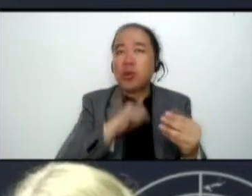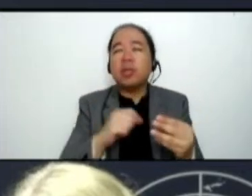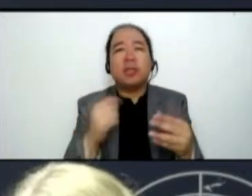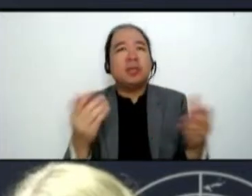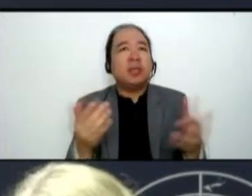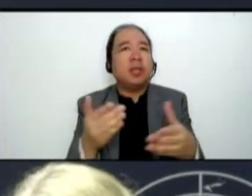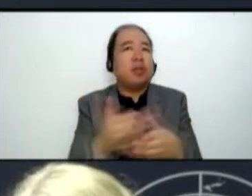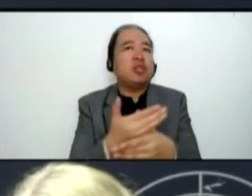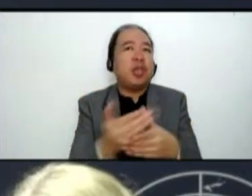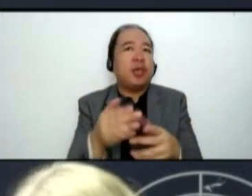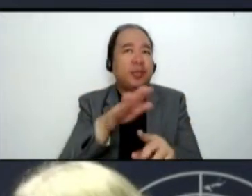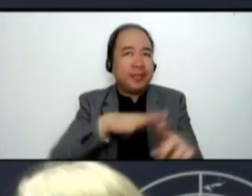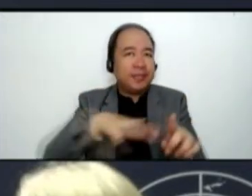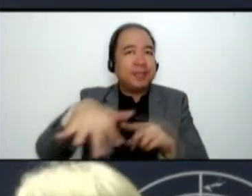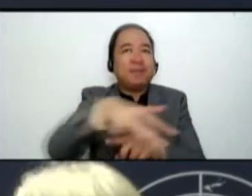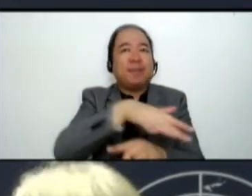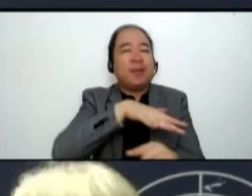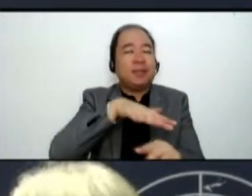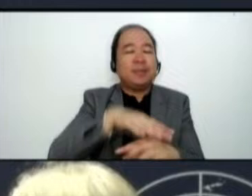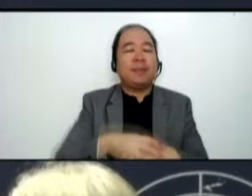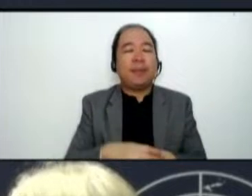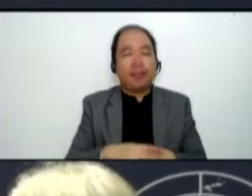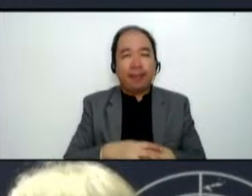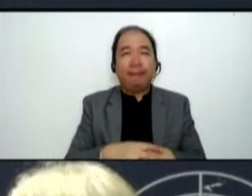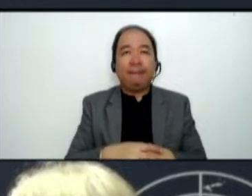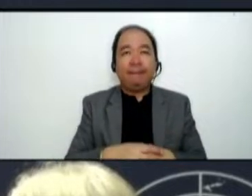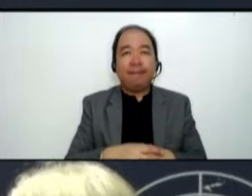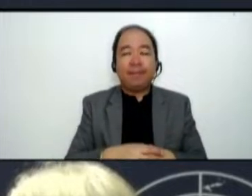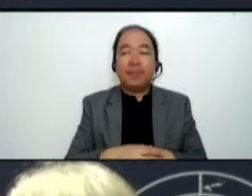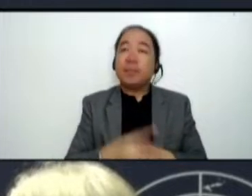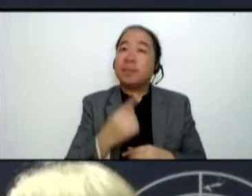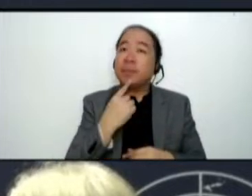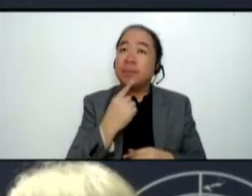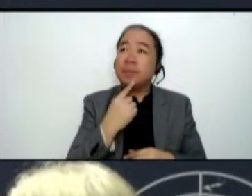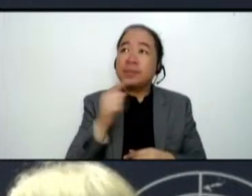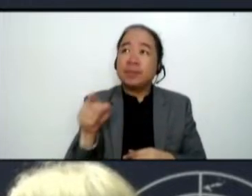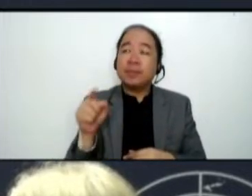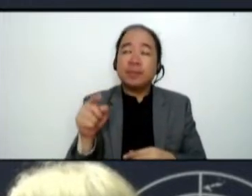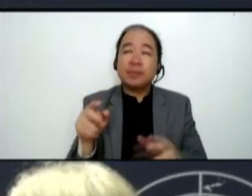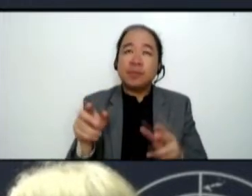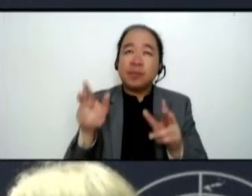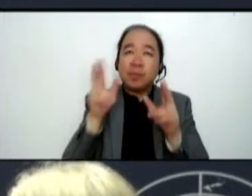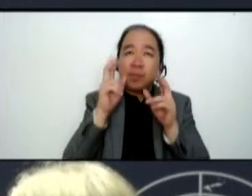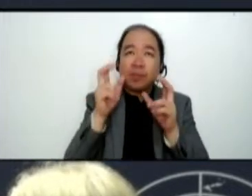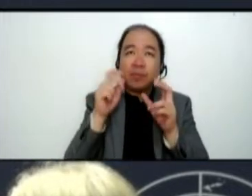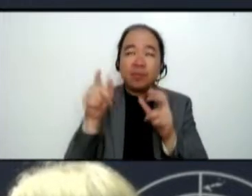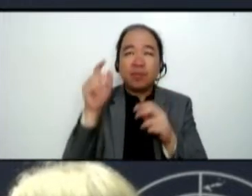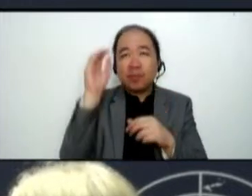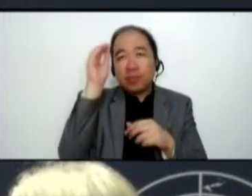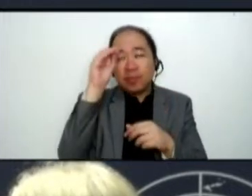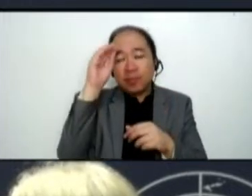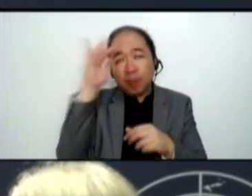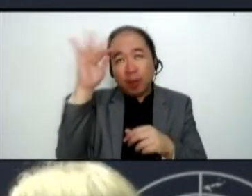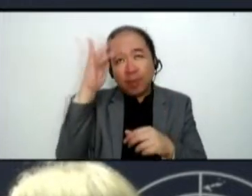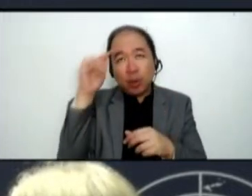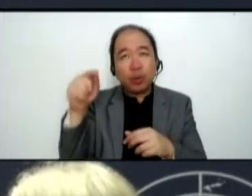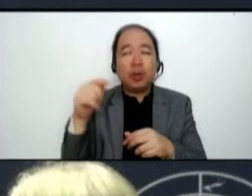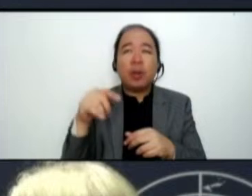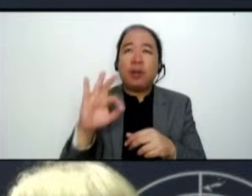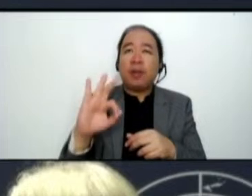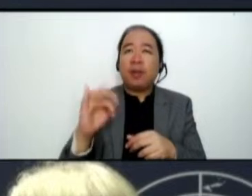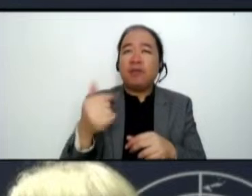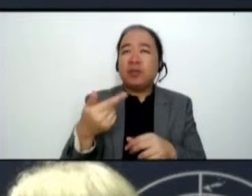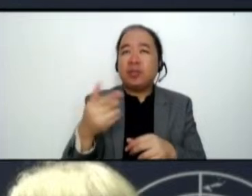back to the thing about the voices, that we were hearing from the focus groups as well, it's very important that all of these